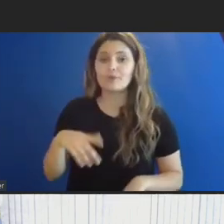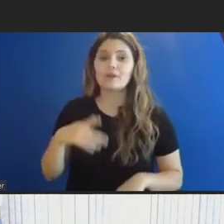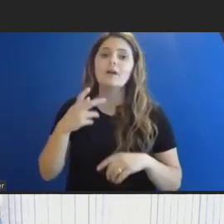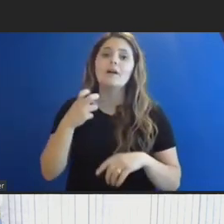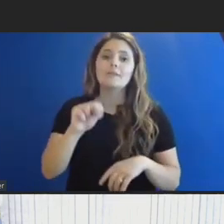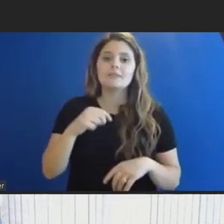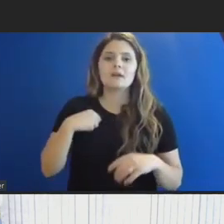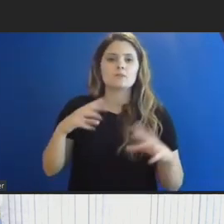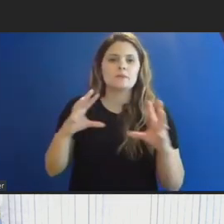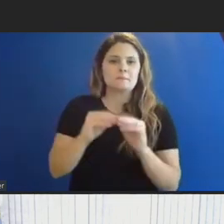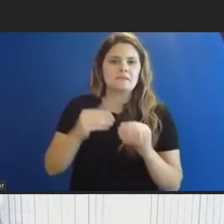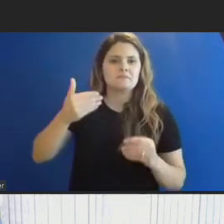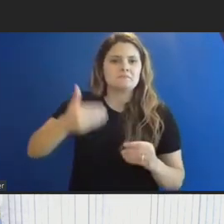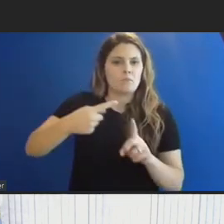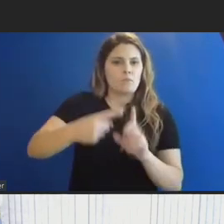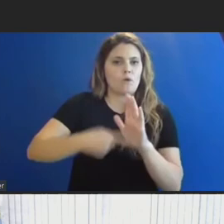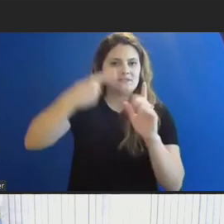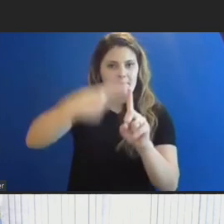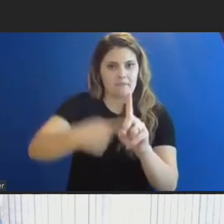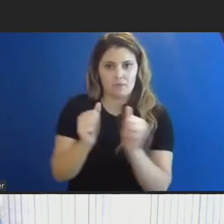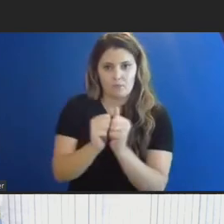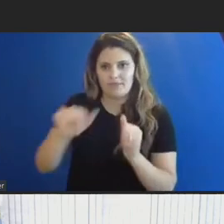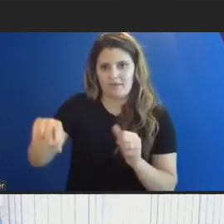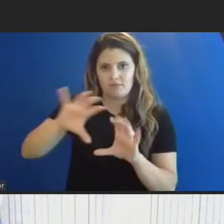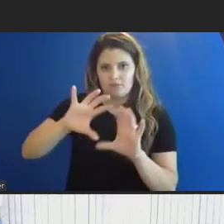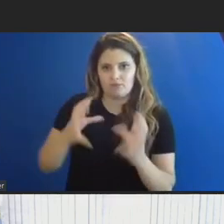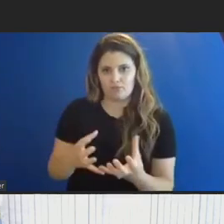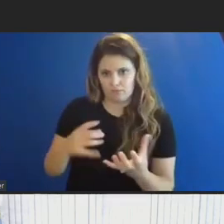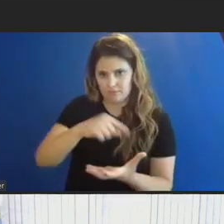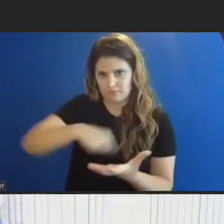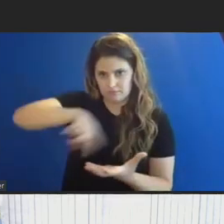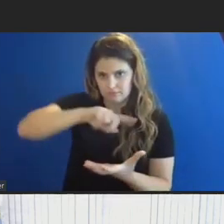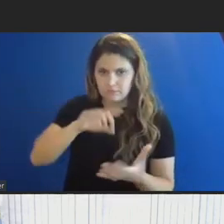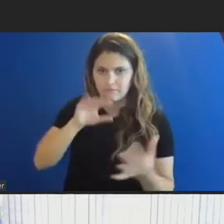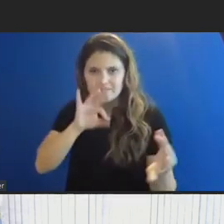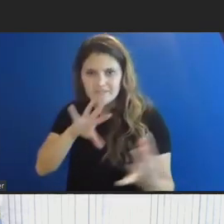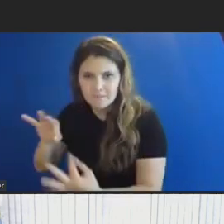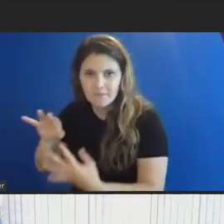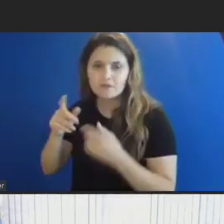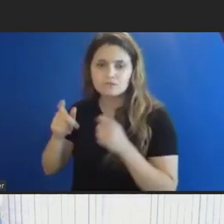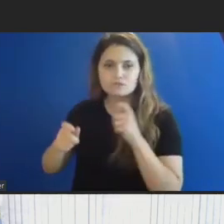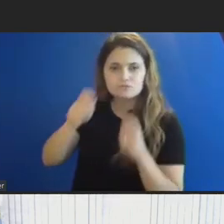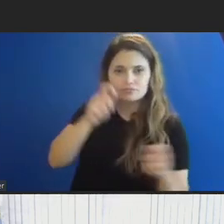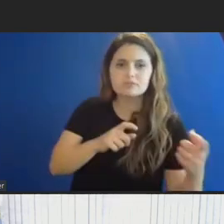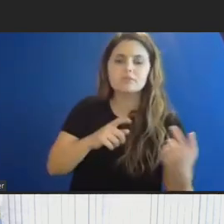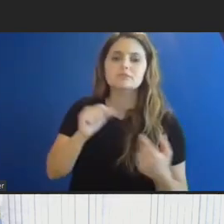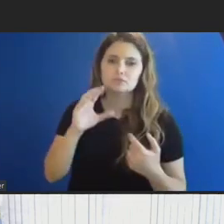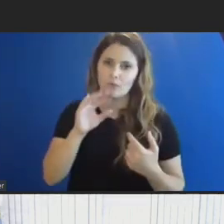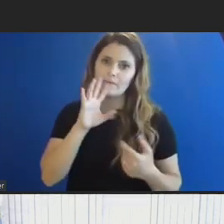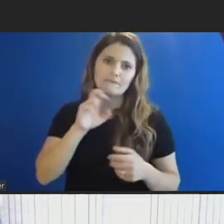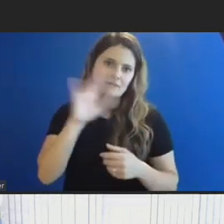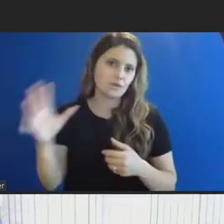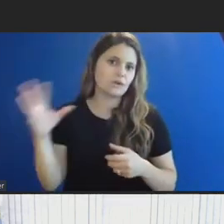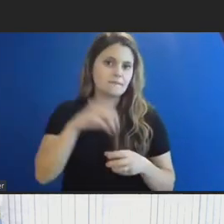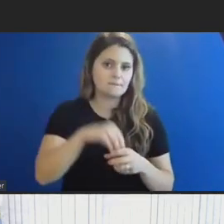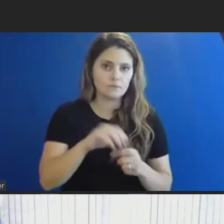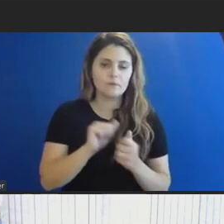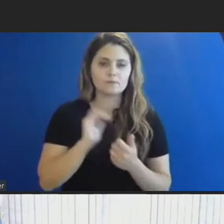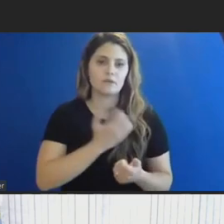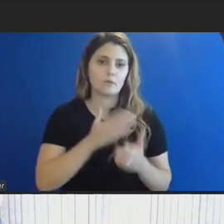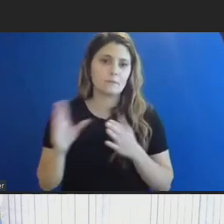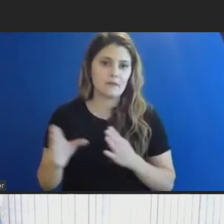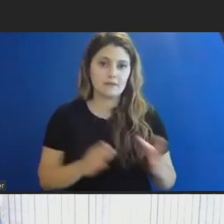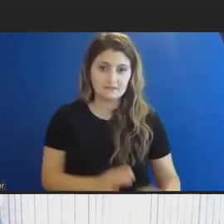meet at least once a month with that group of folks to get feedback and make adjustments. So they actually were very much involved in our planning.